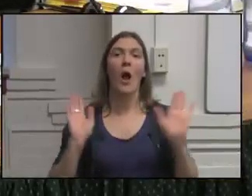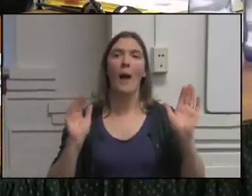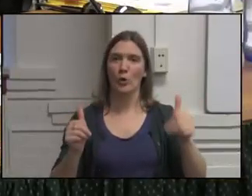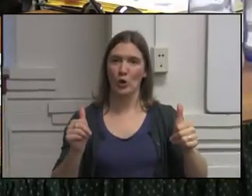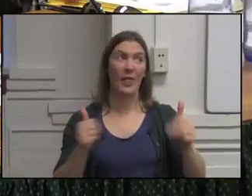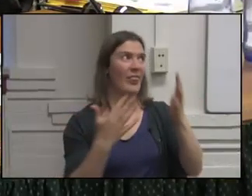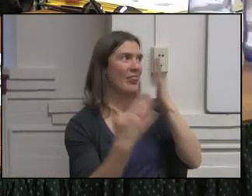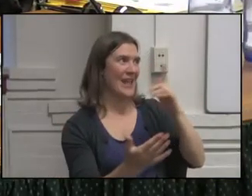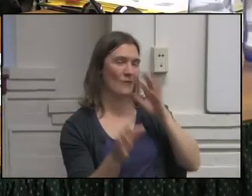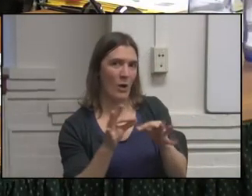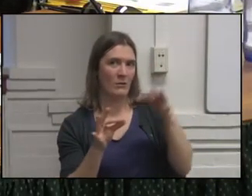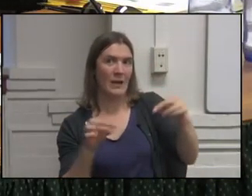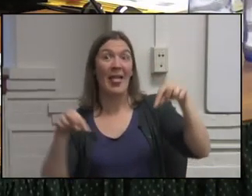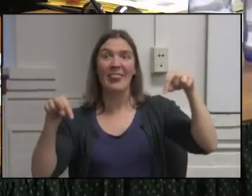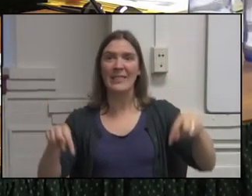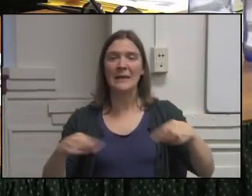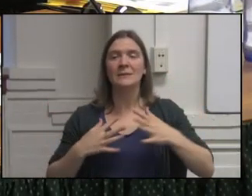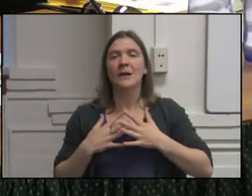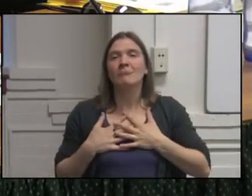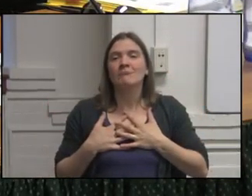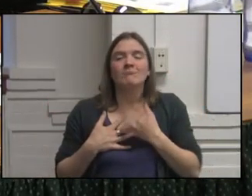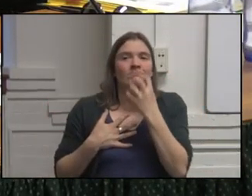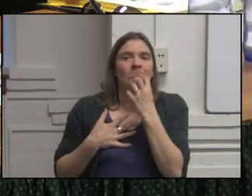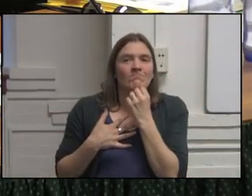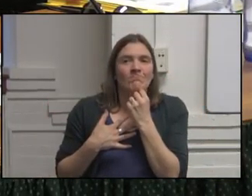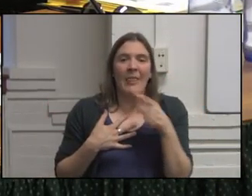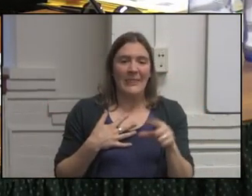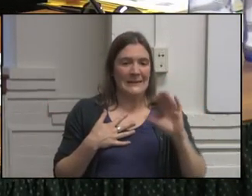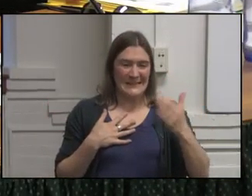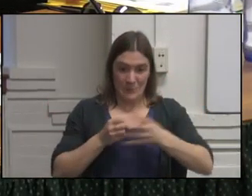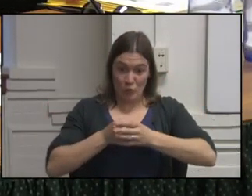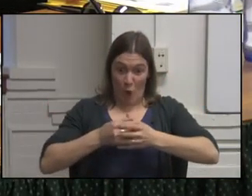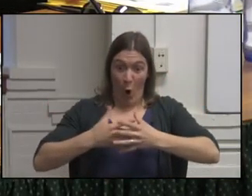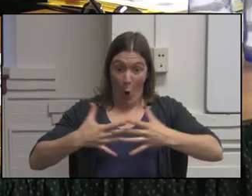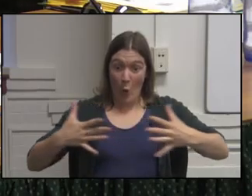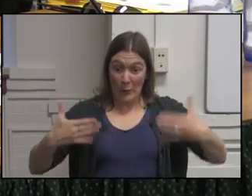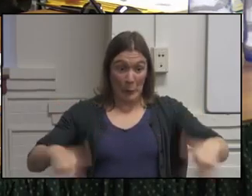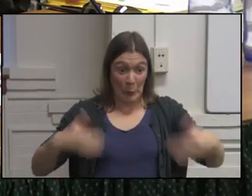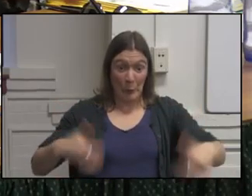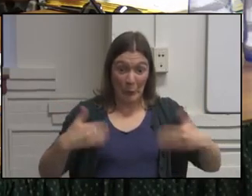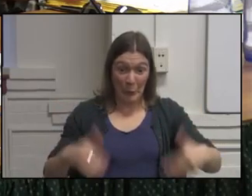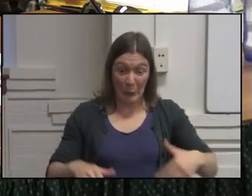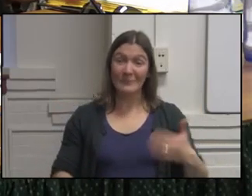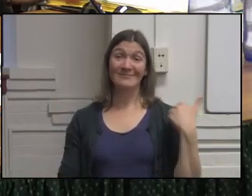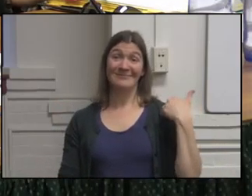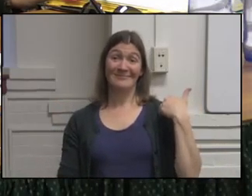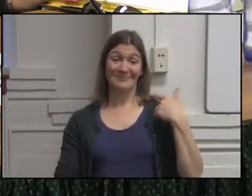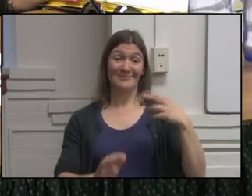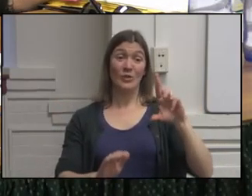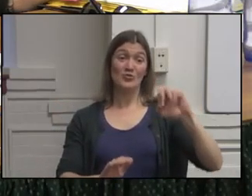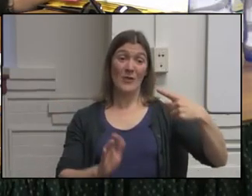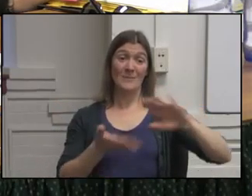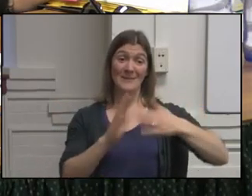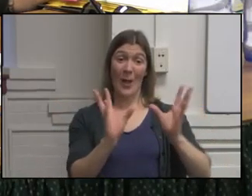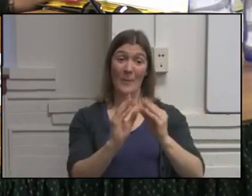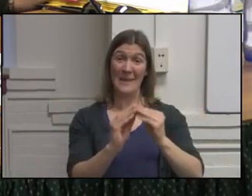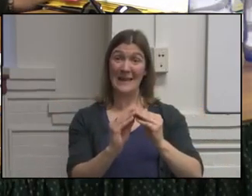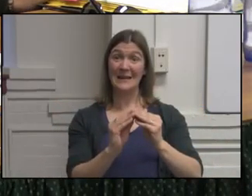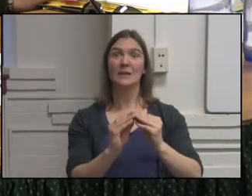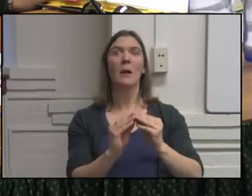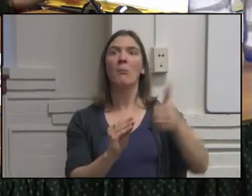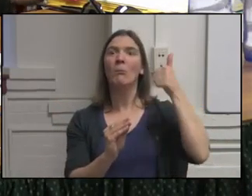I'm very grateful because this is a project that keeps growing. And even though I think what came from the representative town meeting is all we need